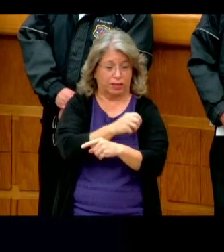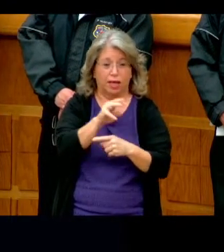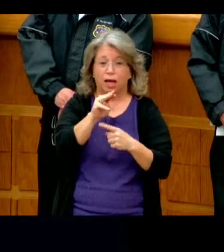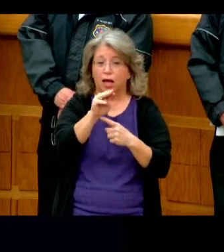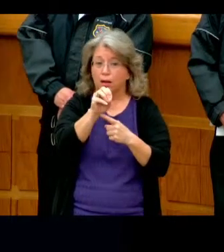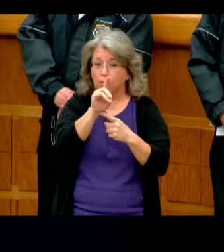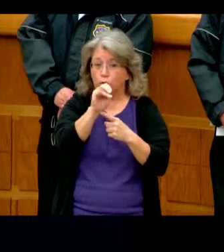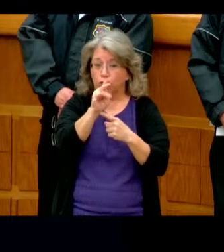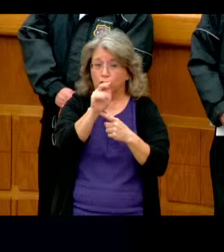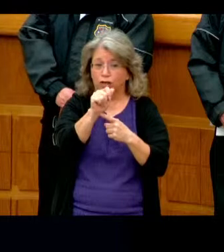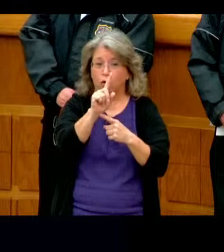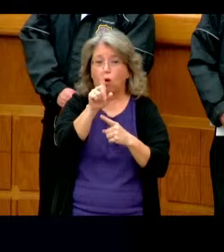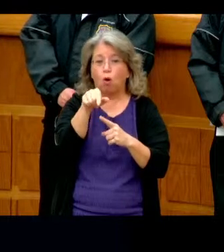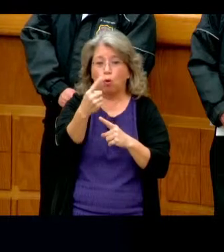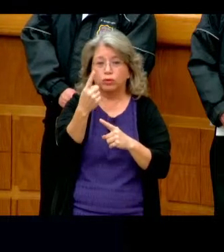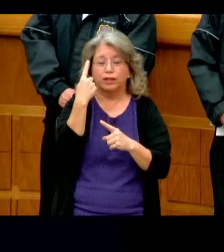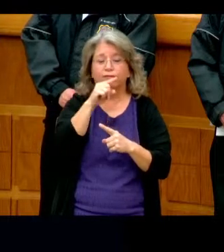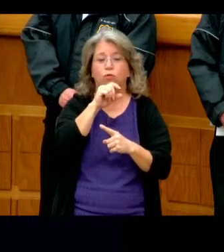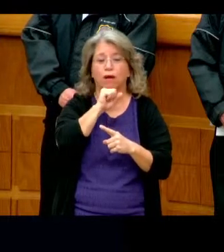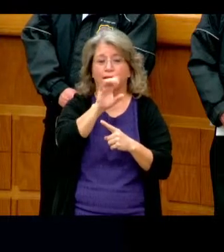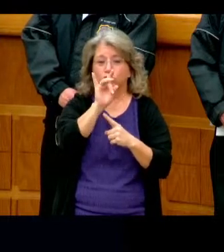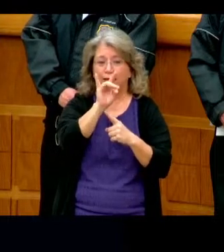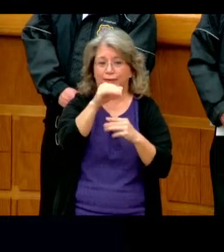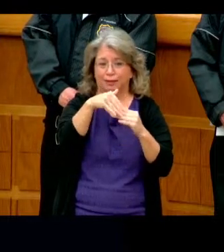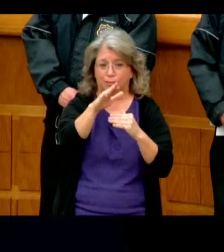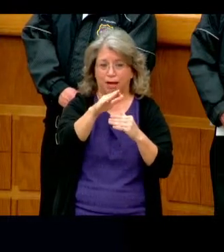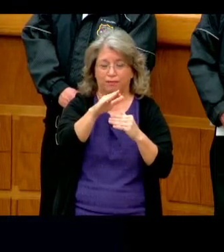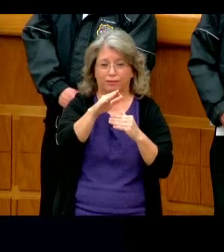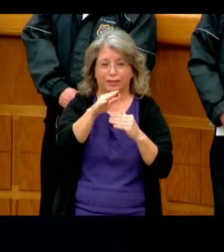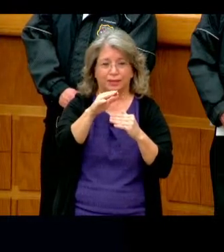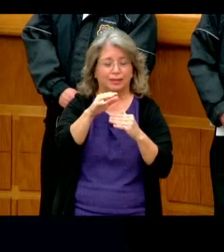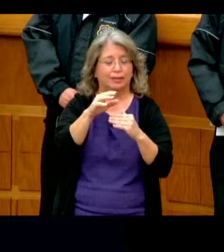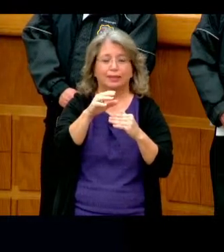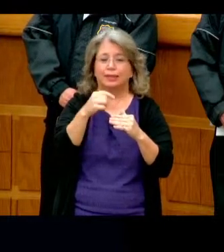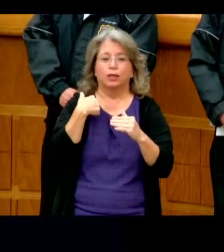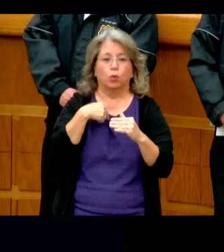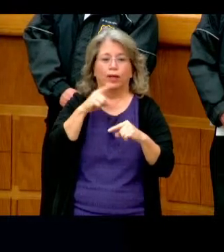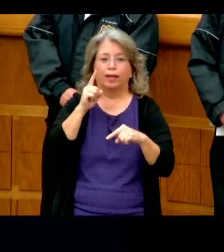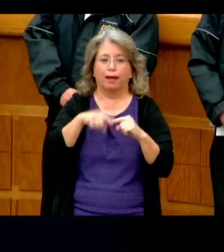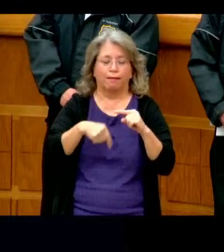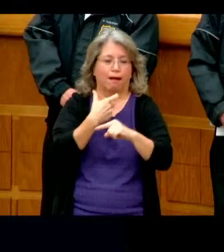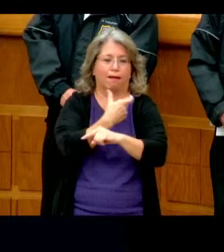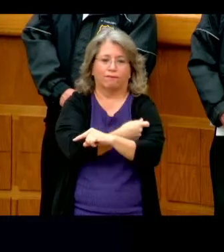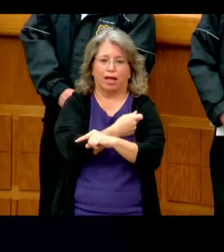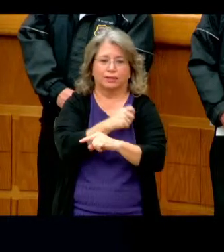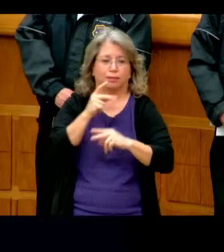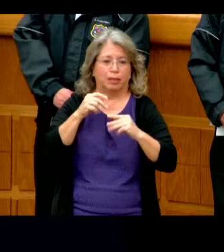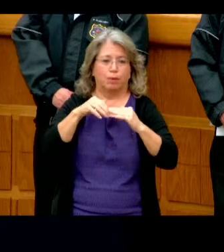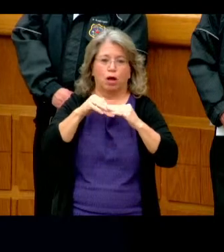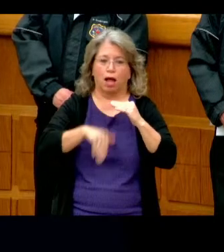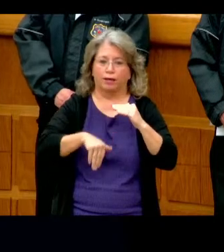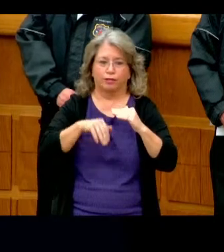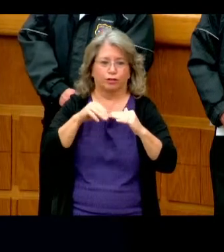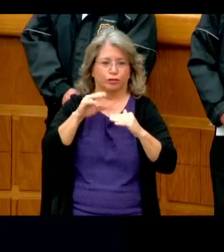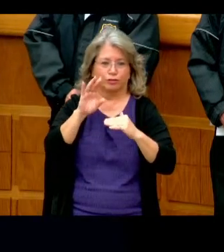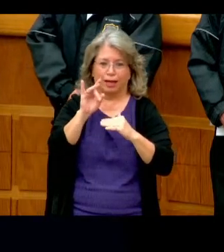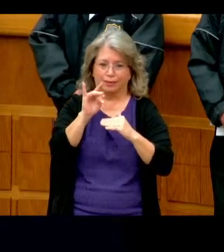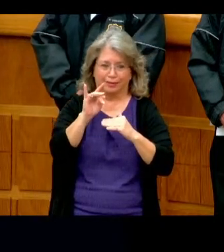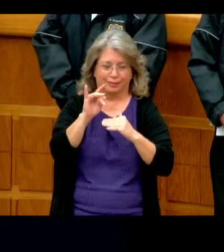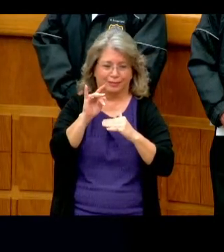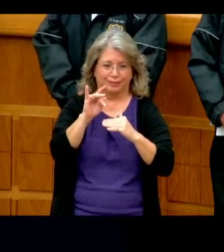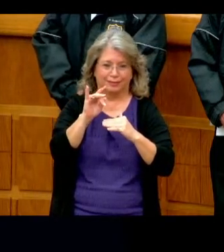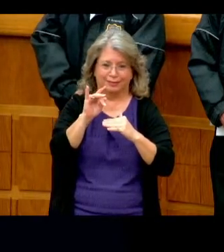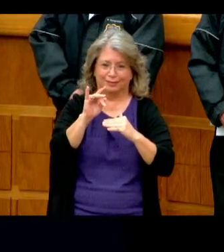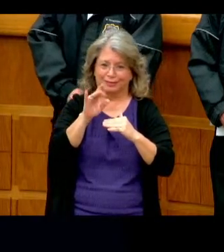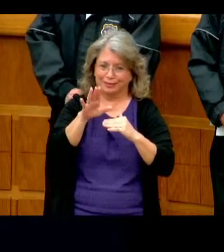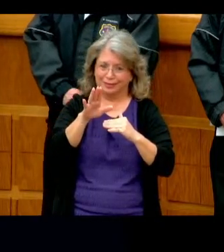for 18 years and older. So we will not be vaccinating anybody under the age of 18. So make sure that you